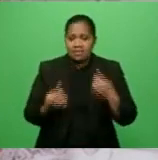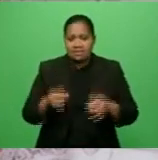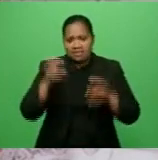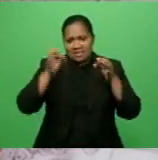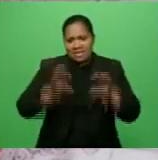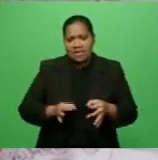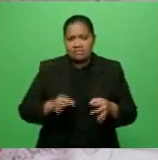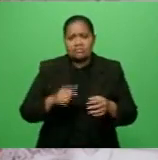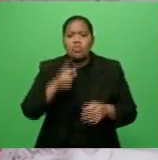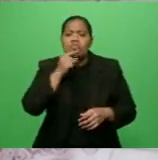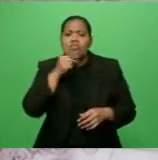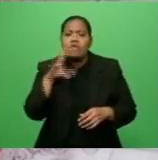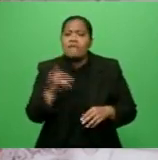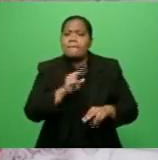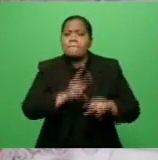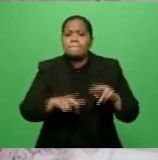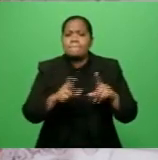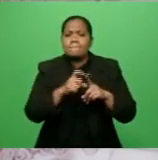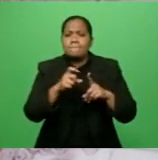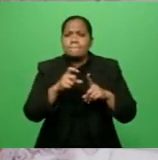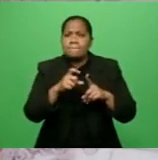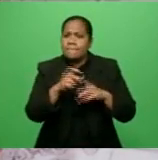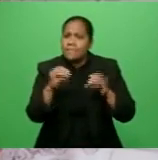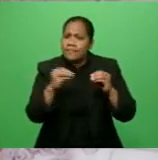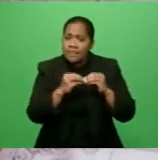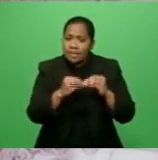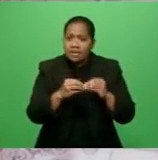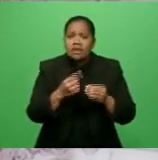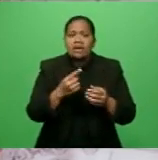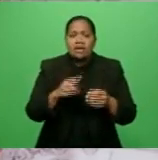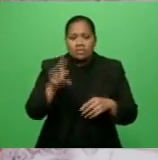and construct ponds all around.